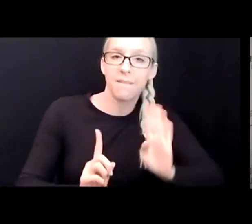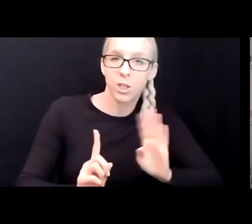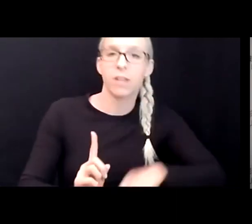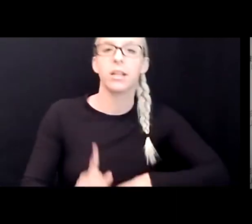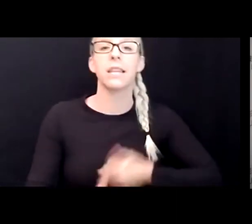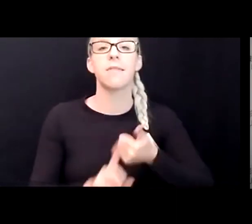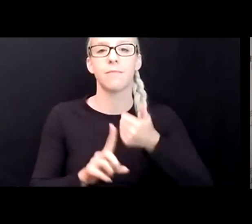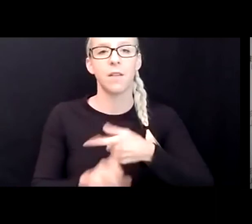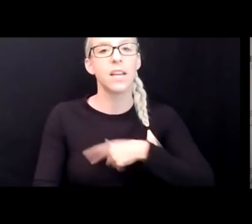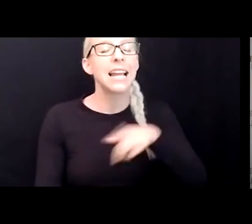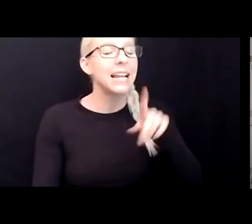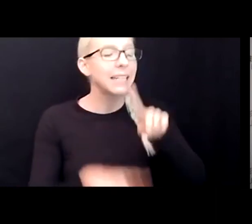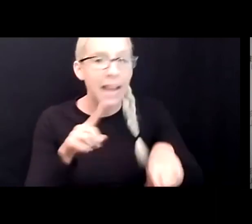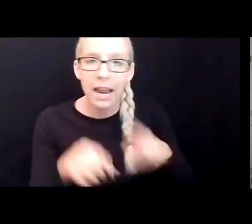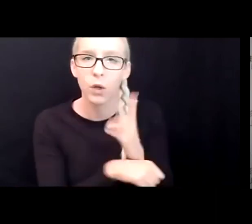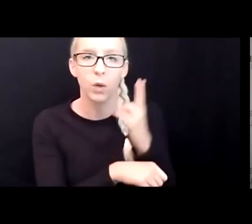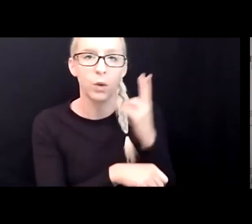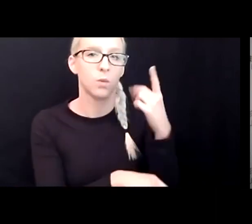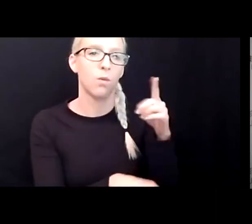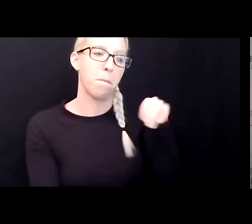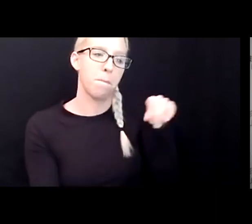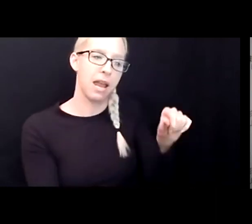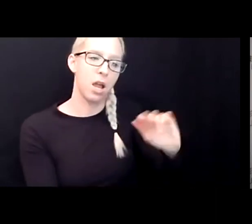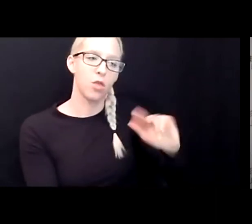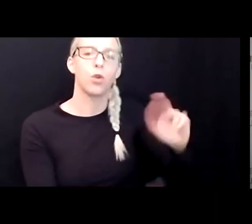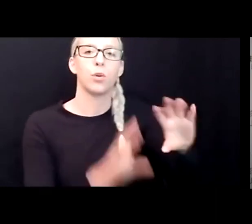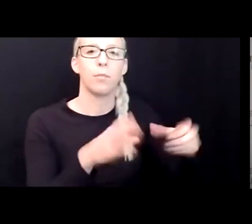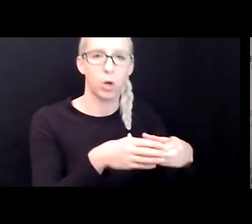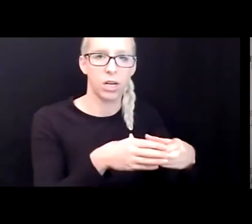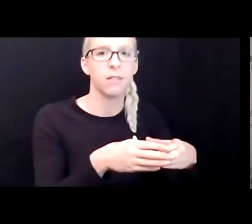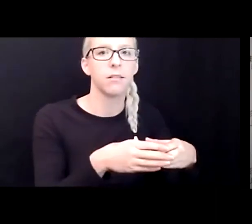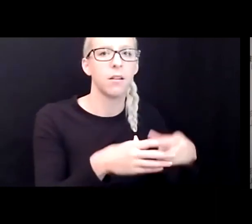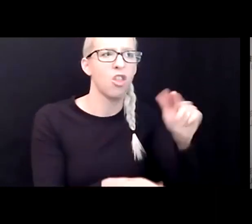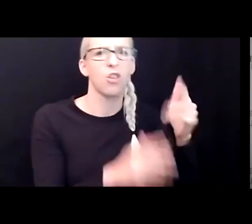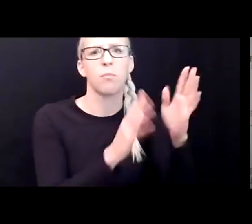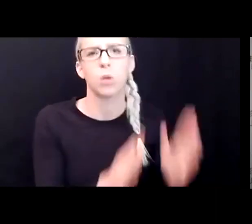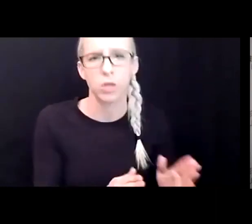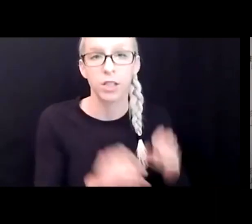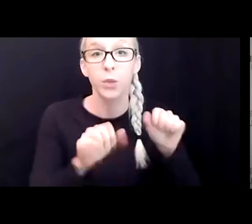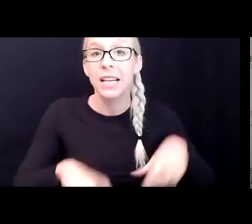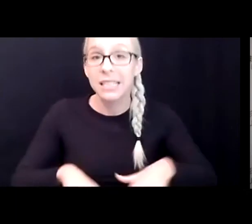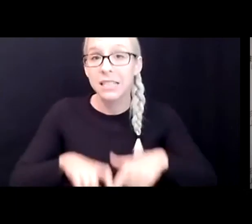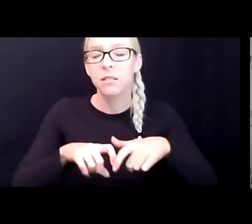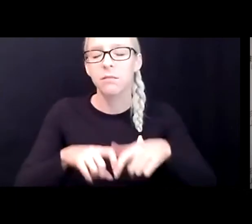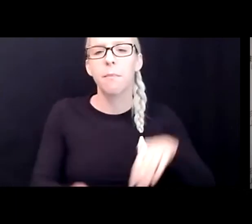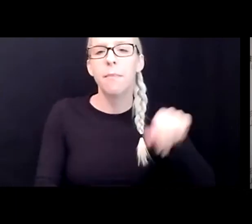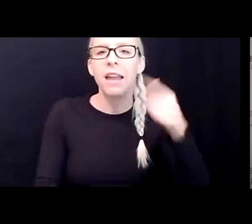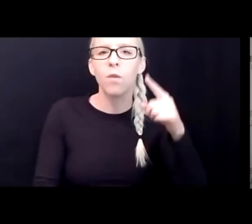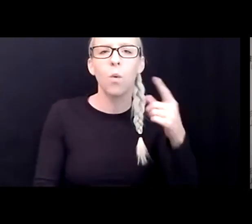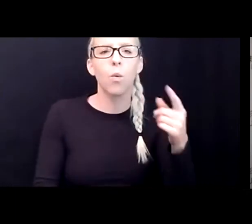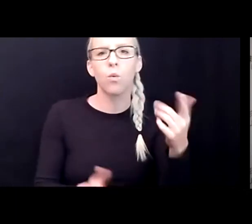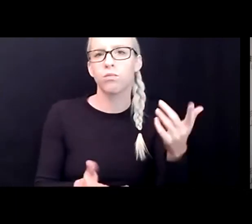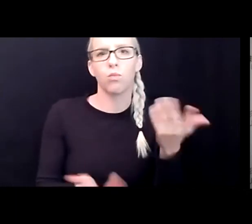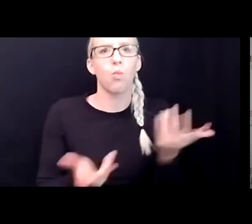third party. But the short answer is you can still spend those funds on whatever they may need. And there may be reasons that you